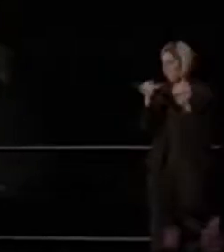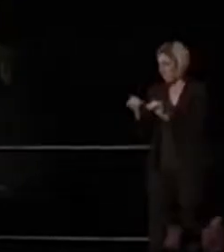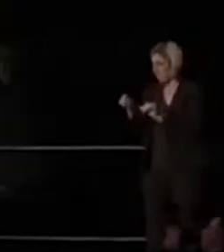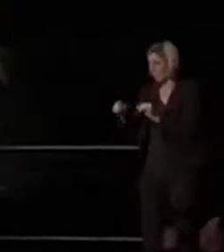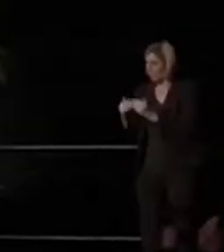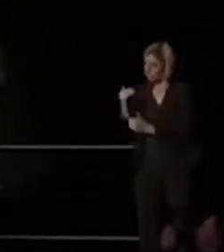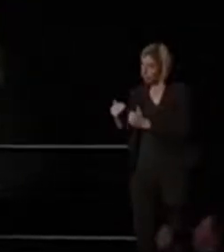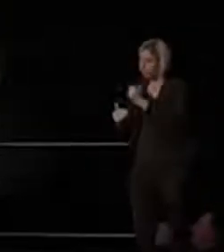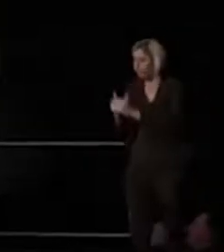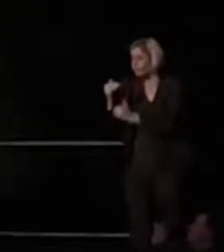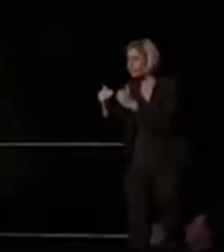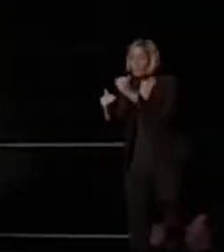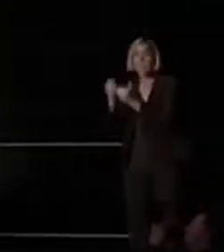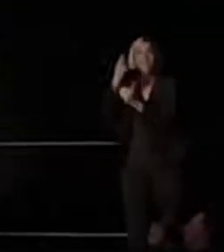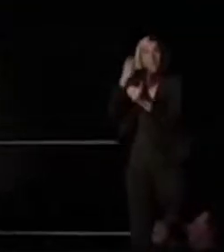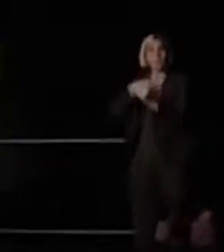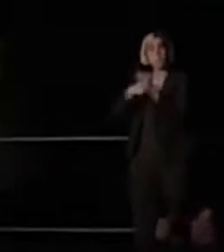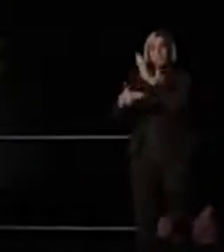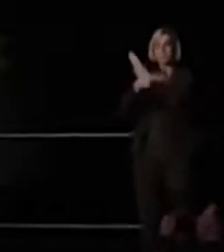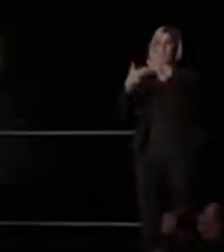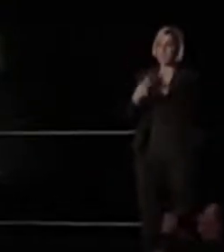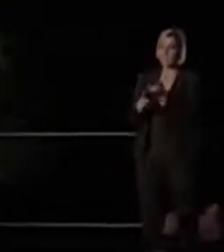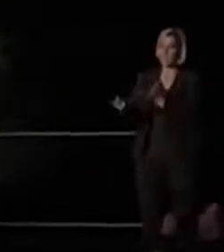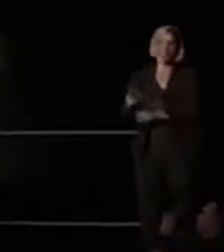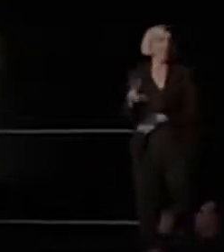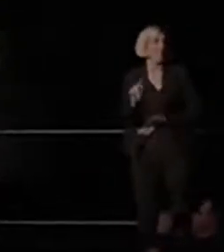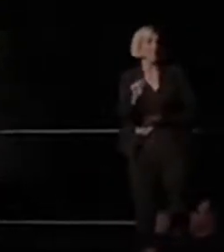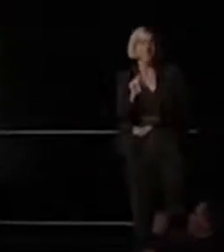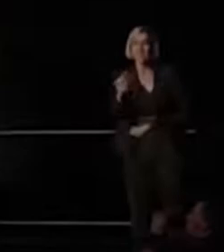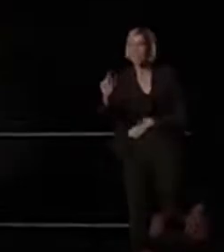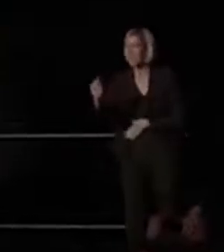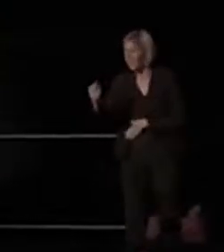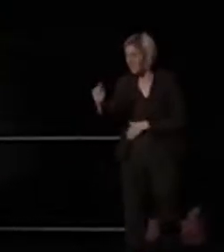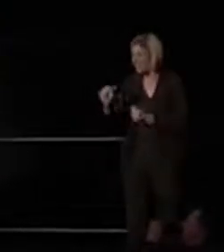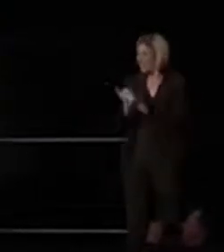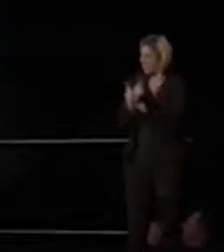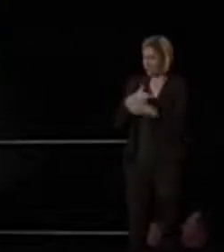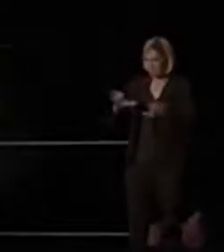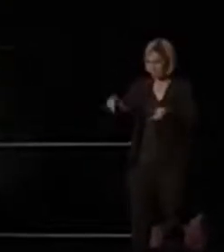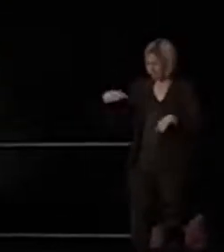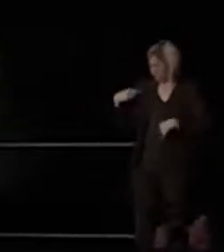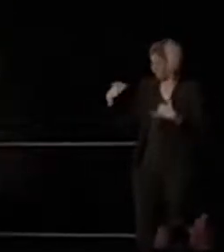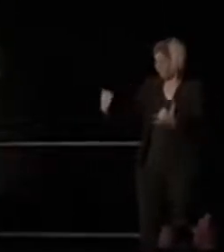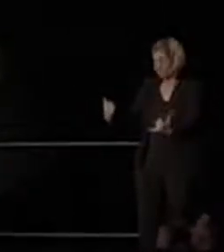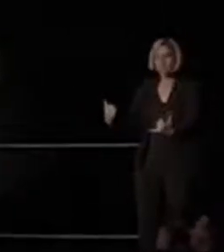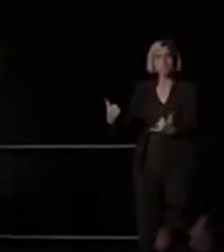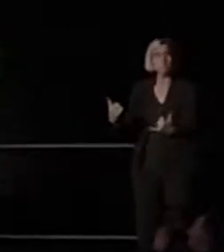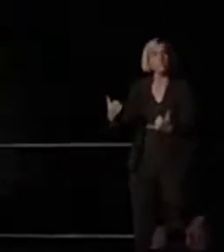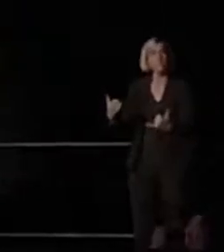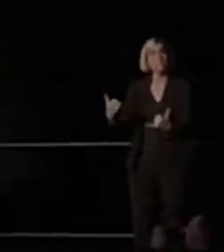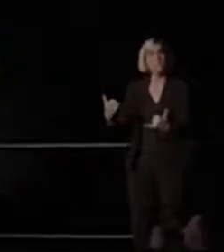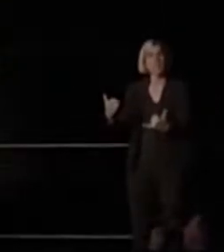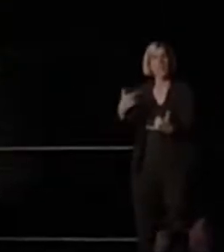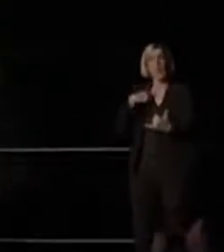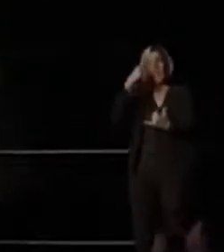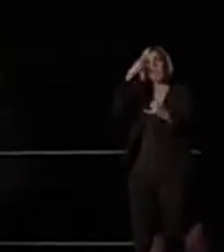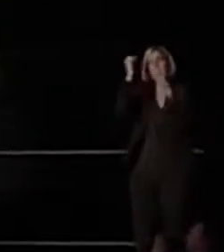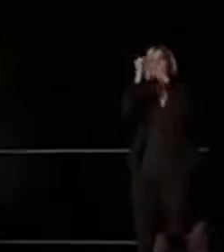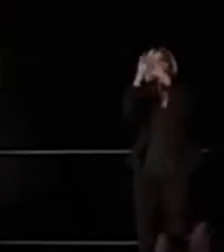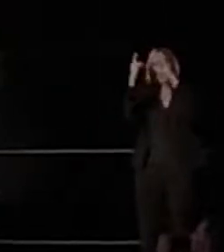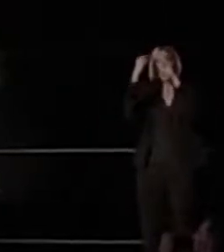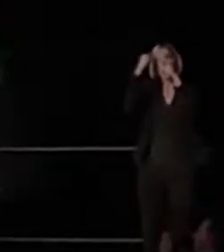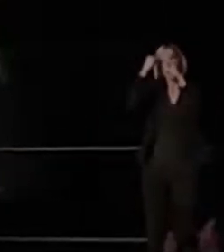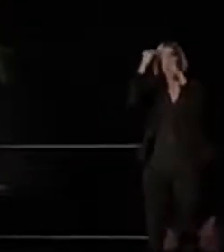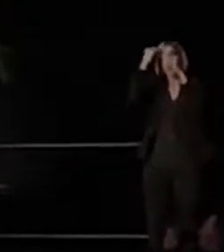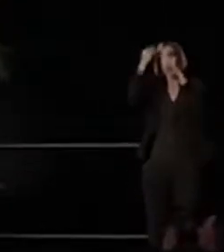on the way, they weren't real failures. Actually, you know, almost everything that I've taken on, I get an idea so clear in my head before I